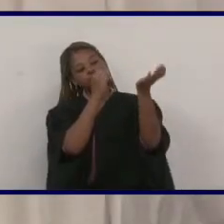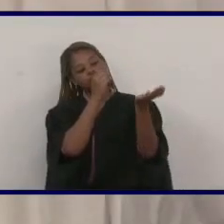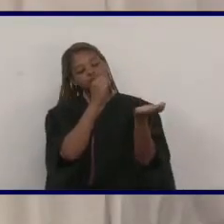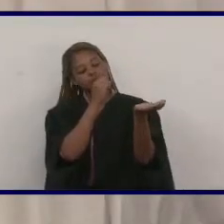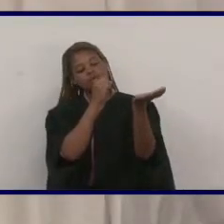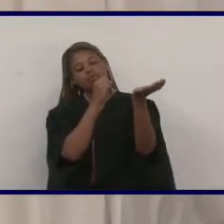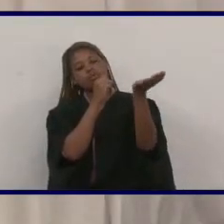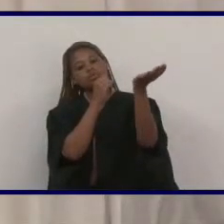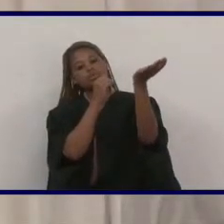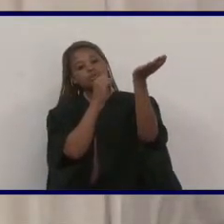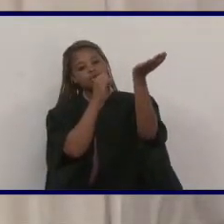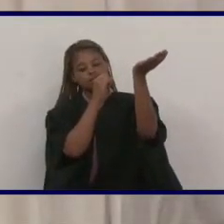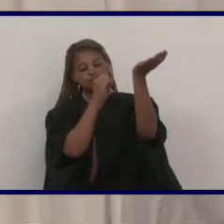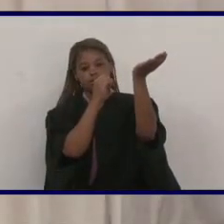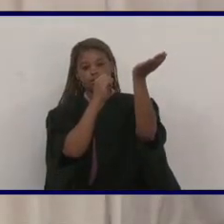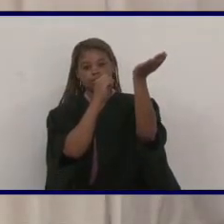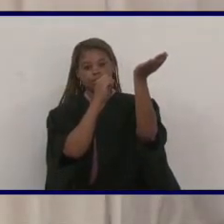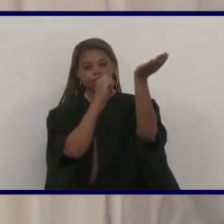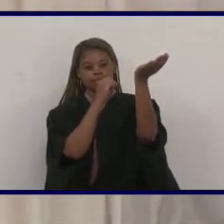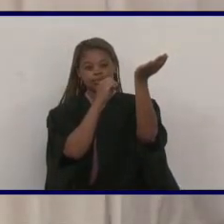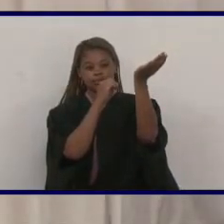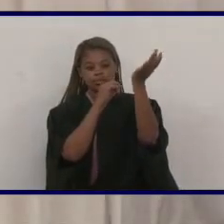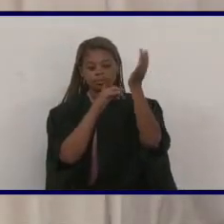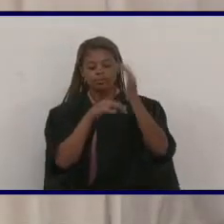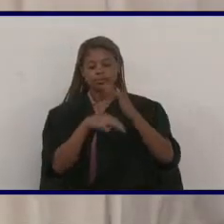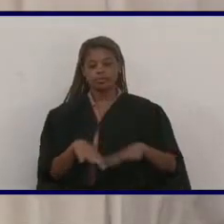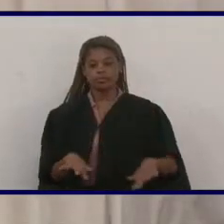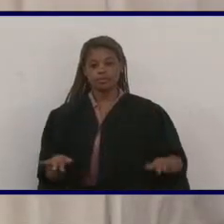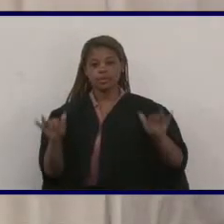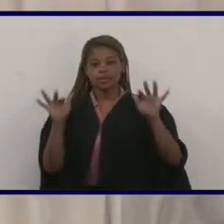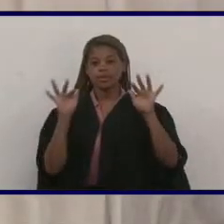maluphakanyiswa uphando lwayo,